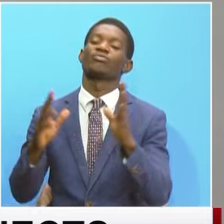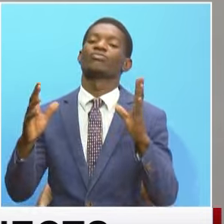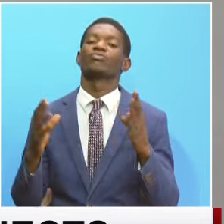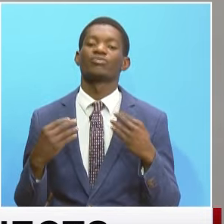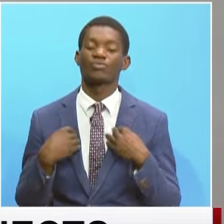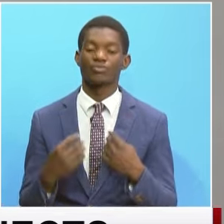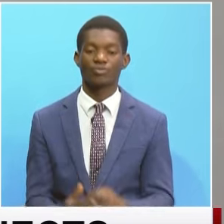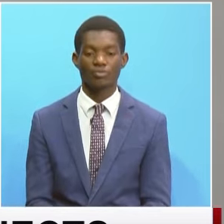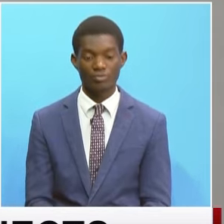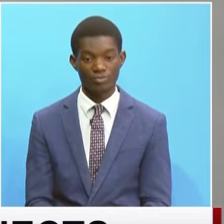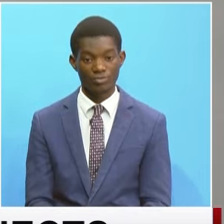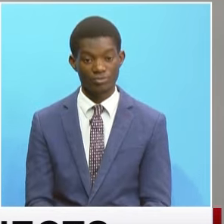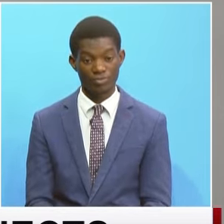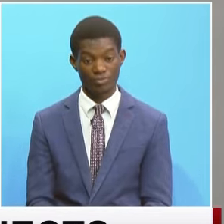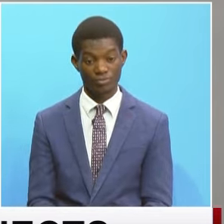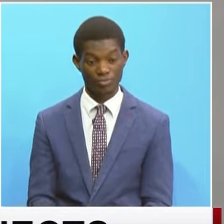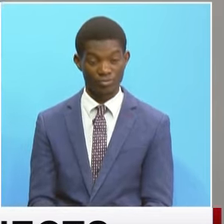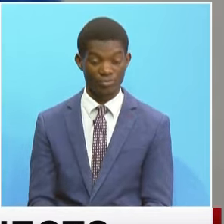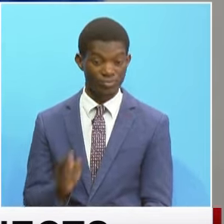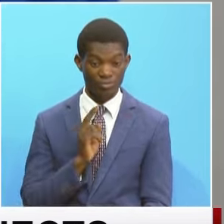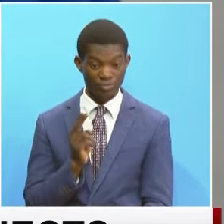is actually to update the status